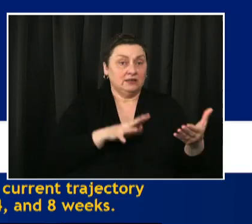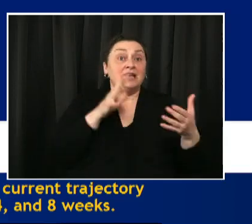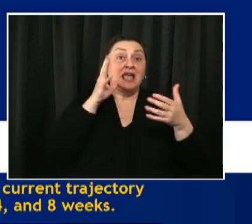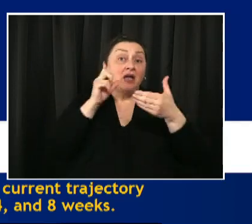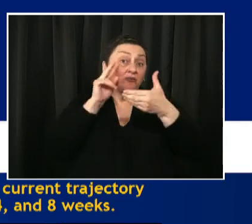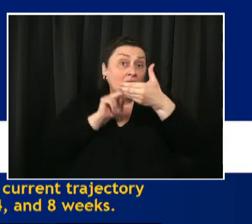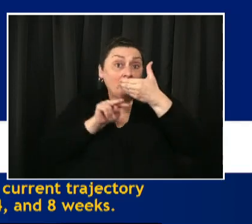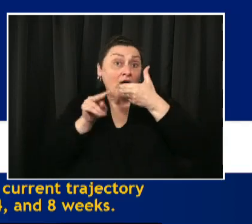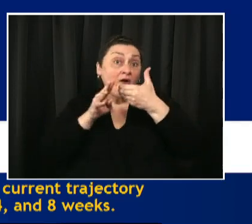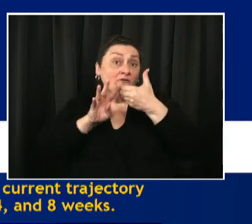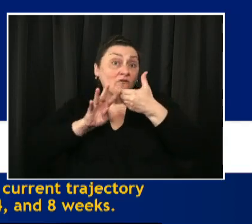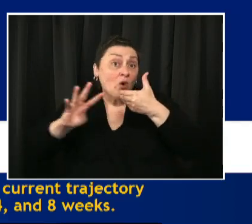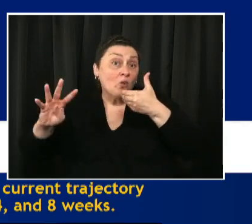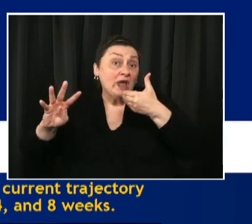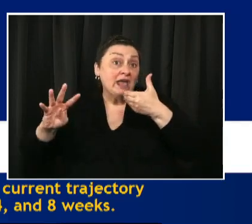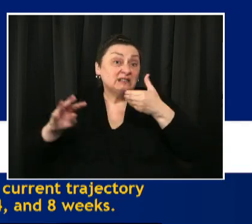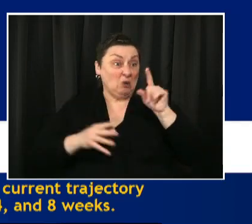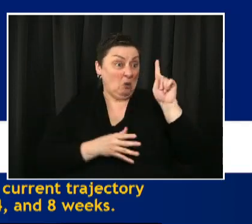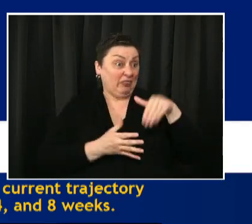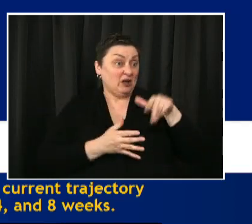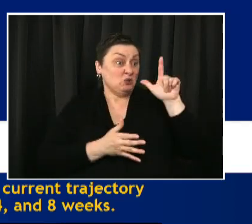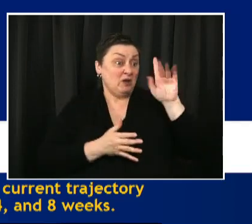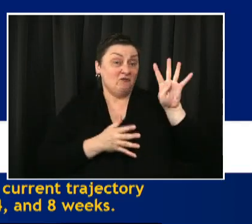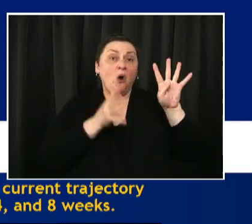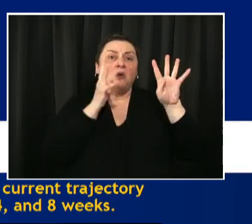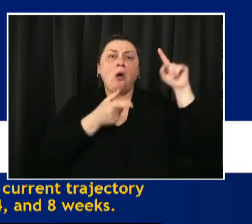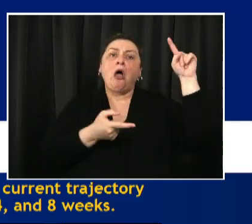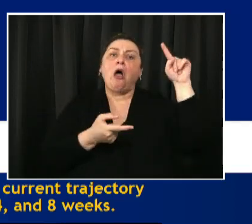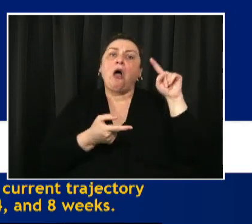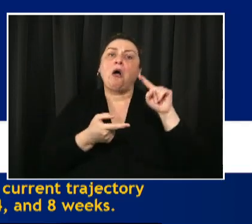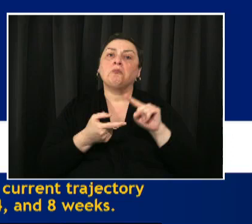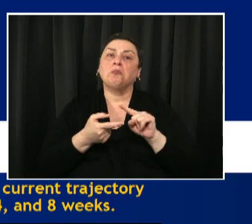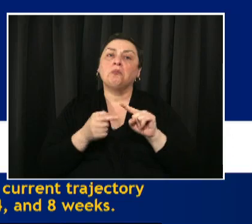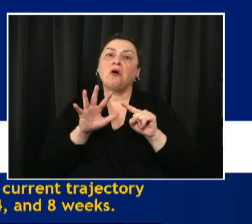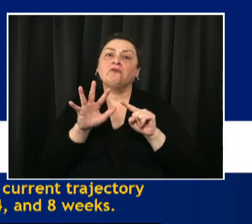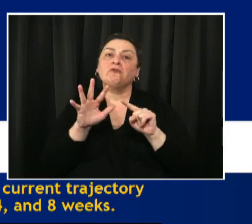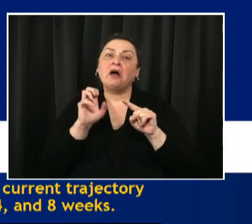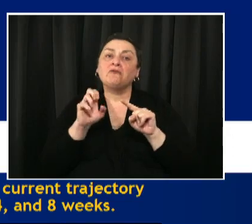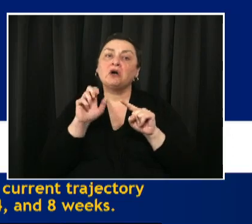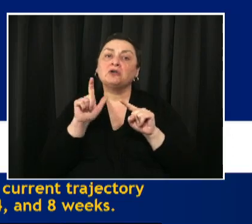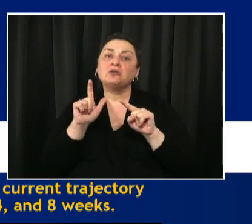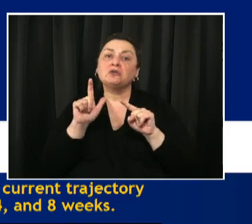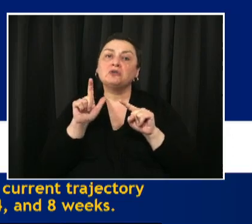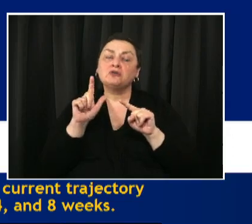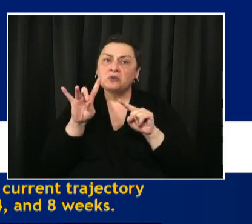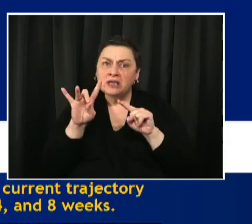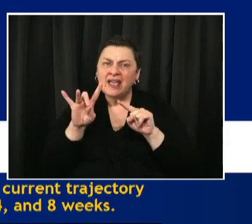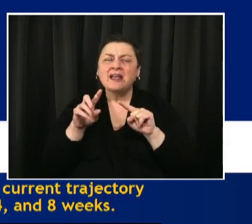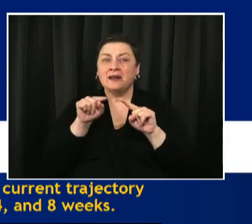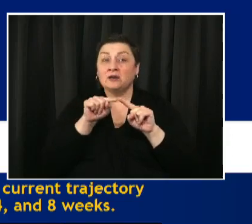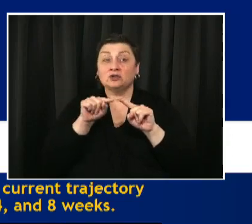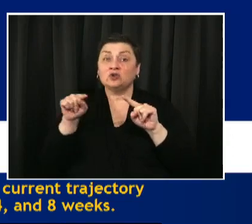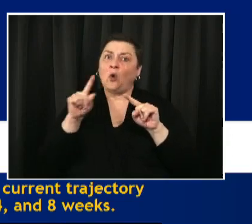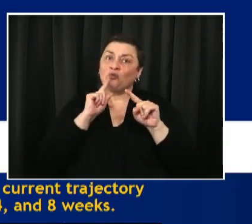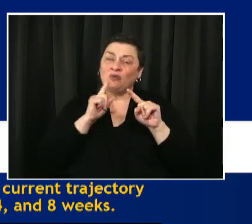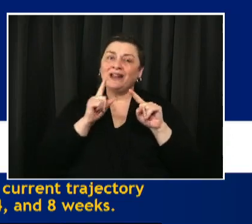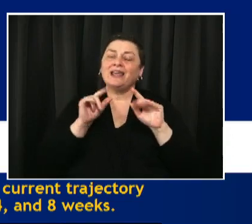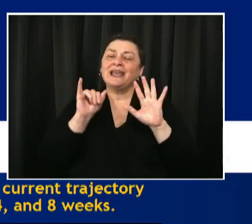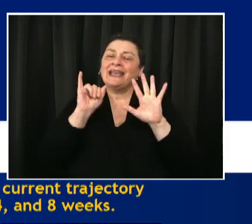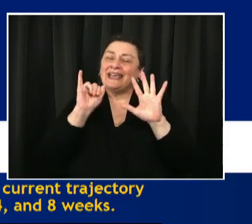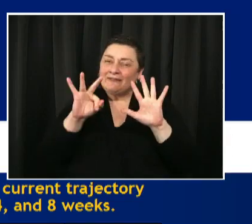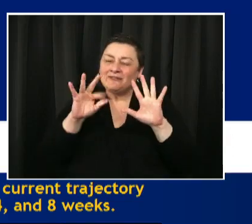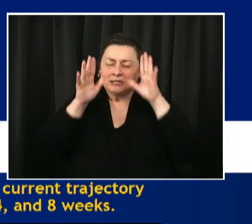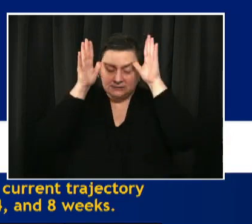to 328. In other words, 700 deaths we estimate, would be avoided by